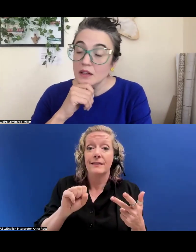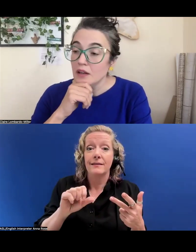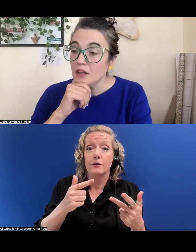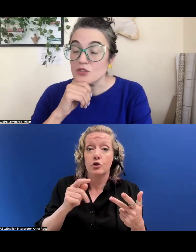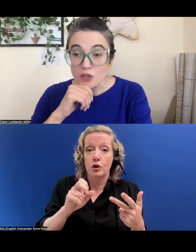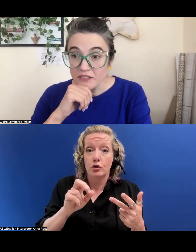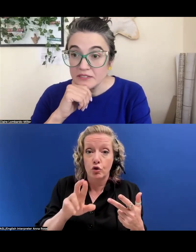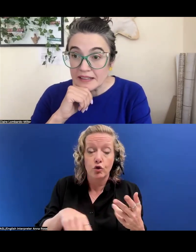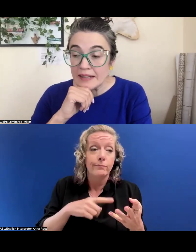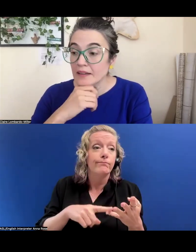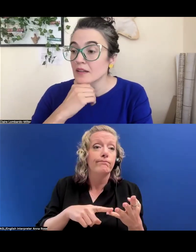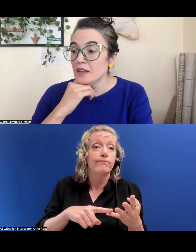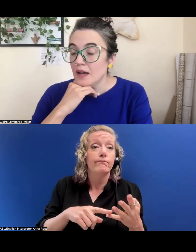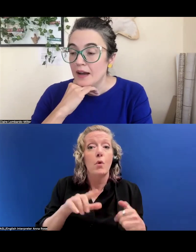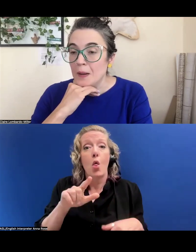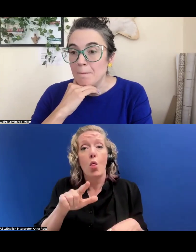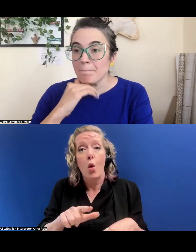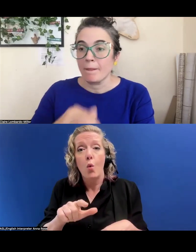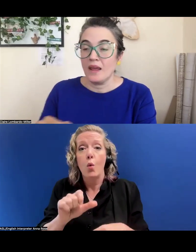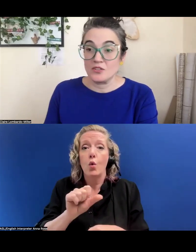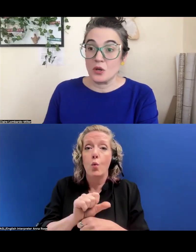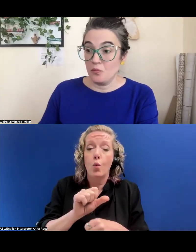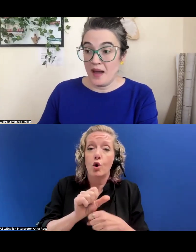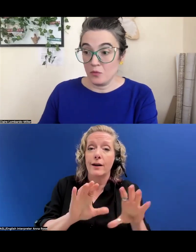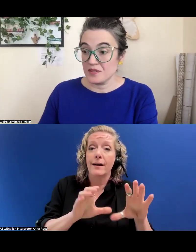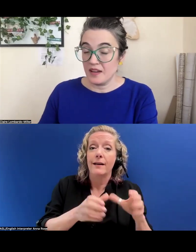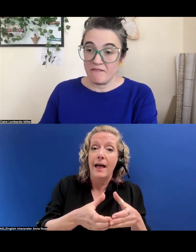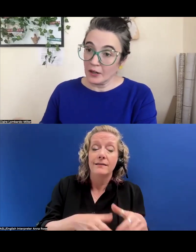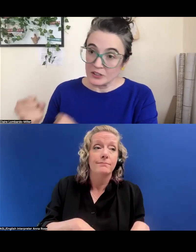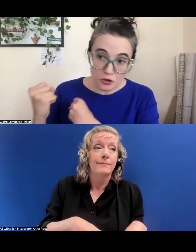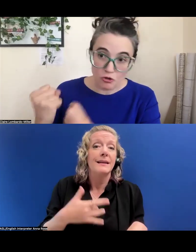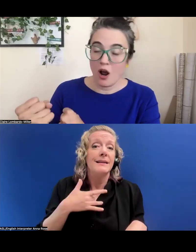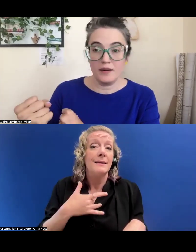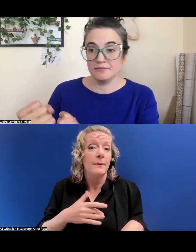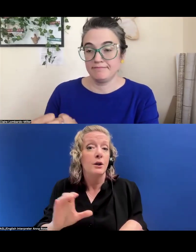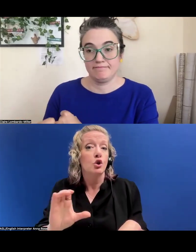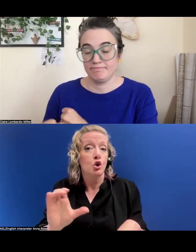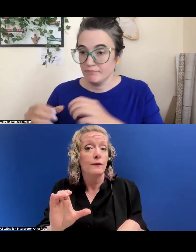straight, conservative leaning. And so that was a very